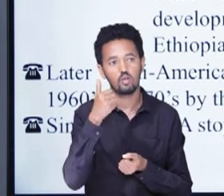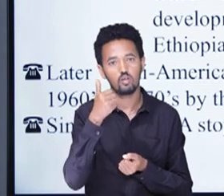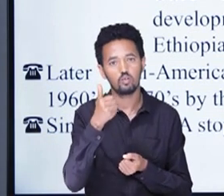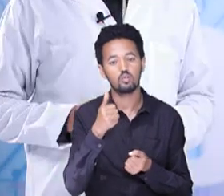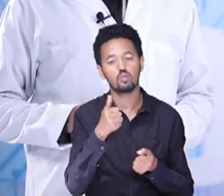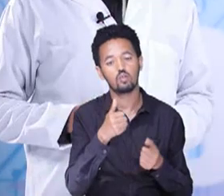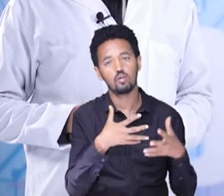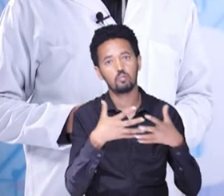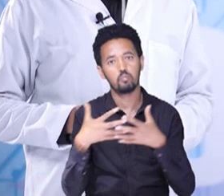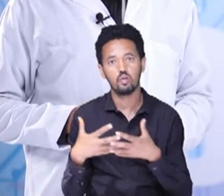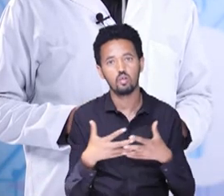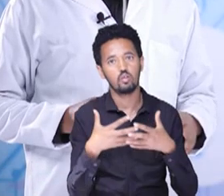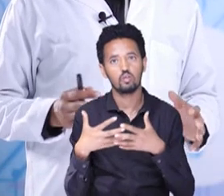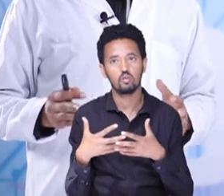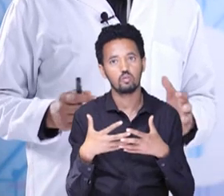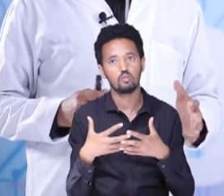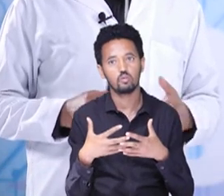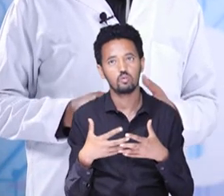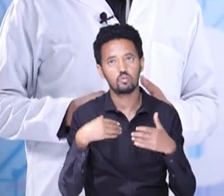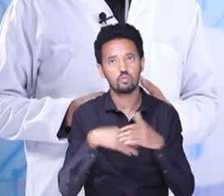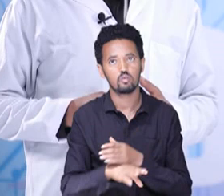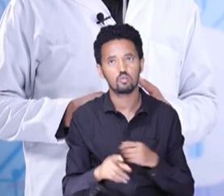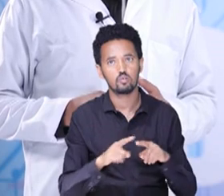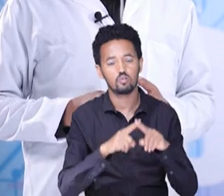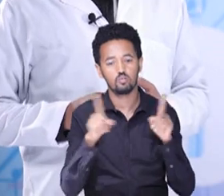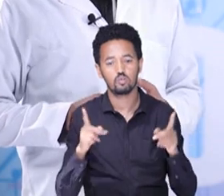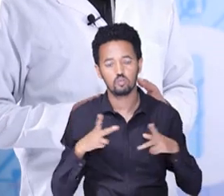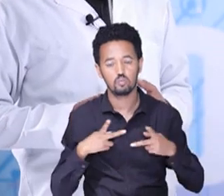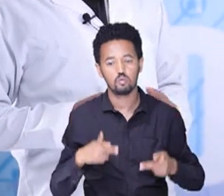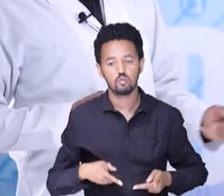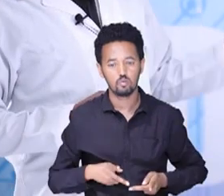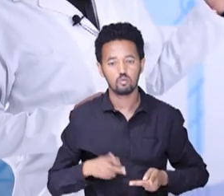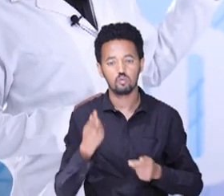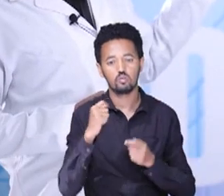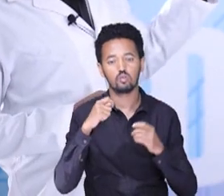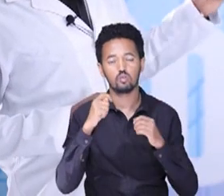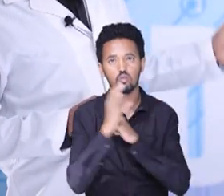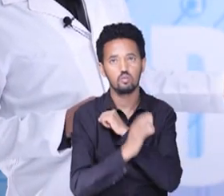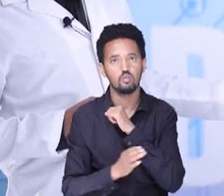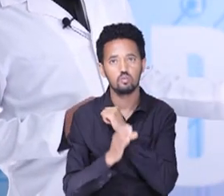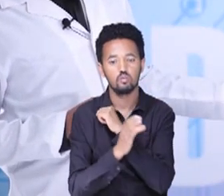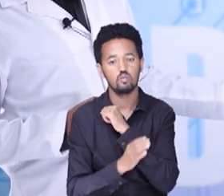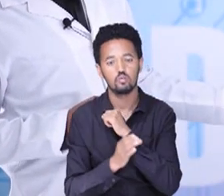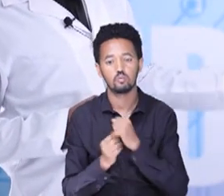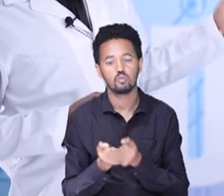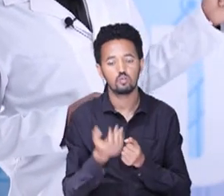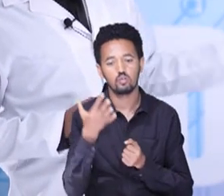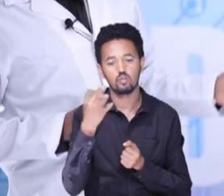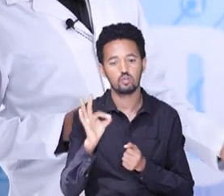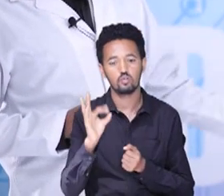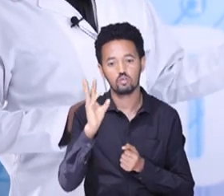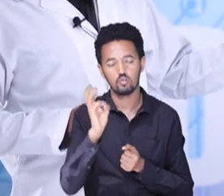anti-American propaganda expanded in the different parts of the country. Then, by 1916